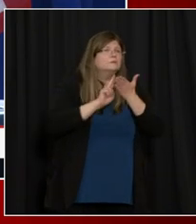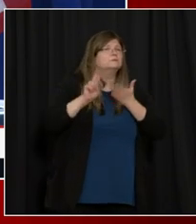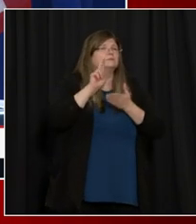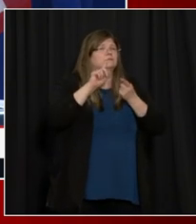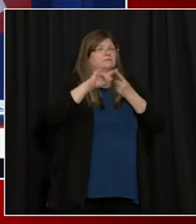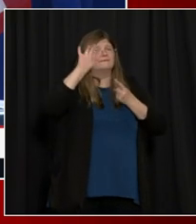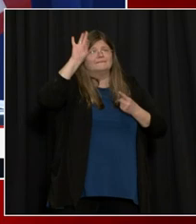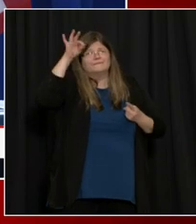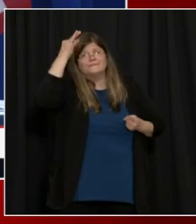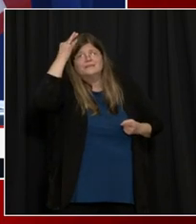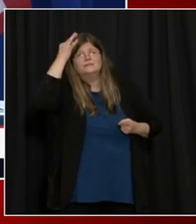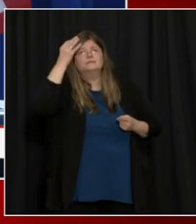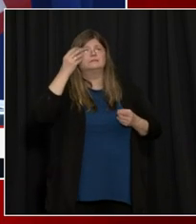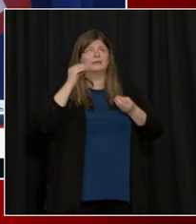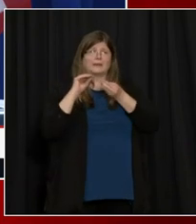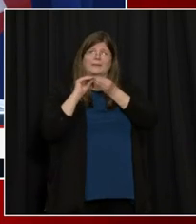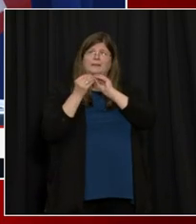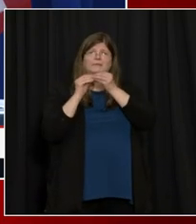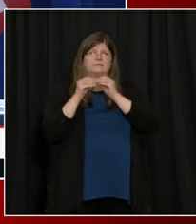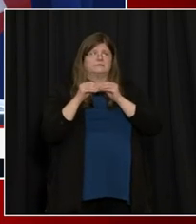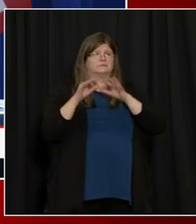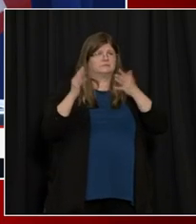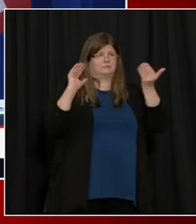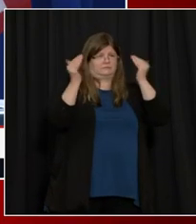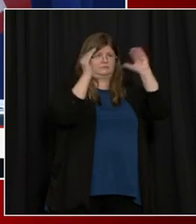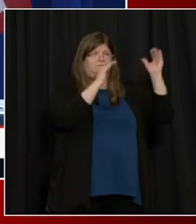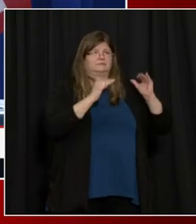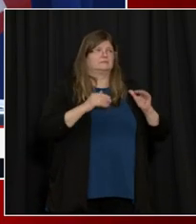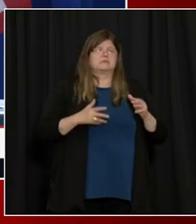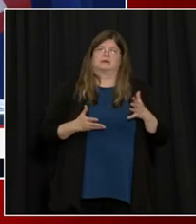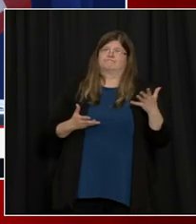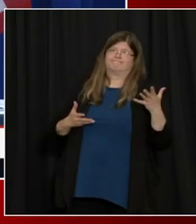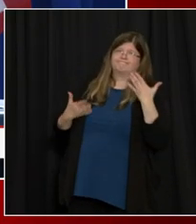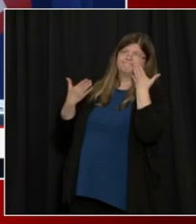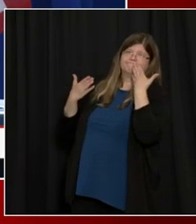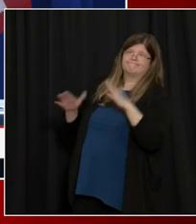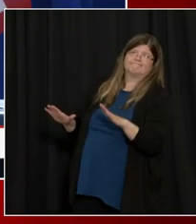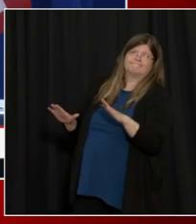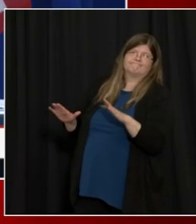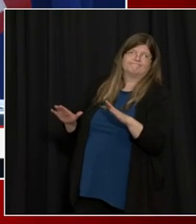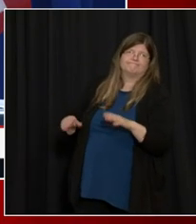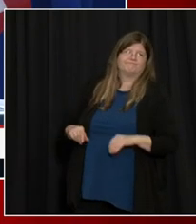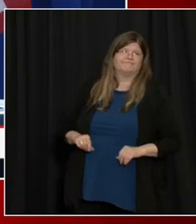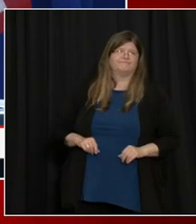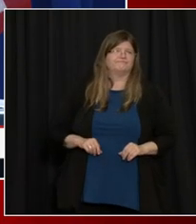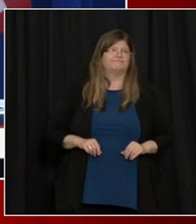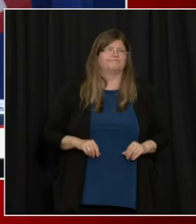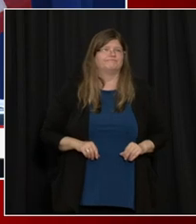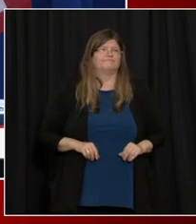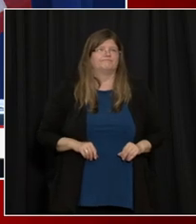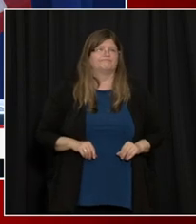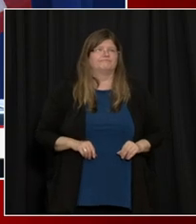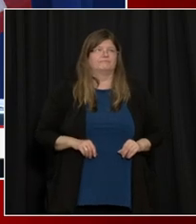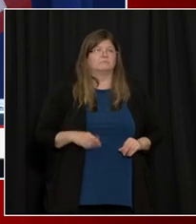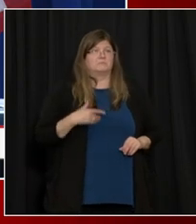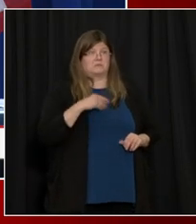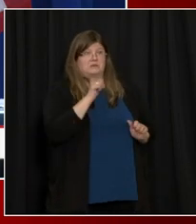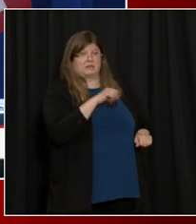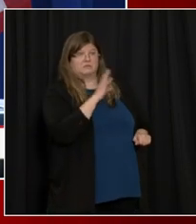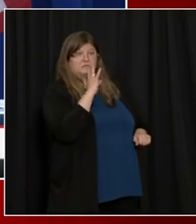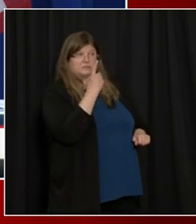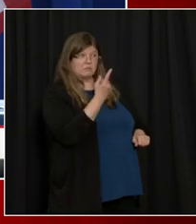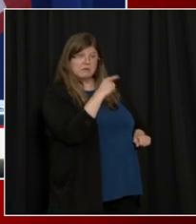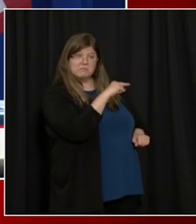I don't know the answer to that, and I'm happy to have you talk to somebody. But it certainly makes sense,